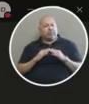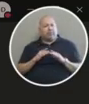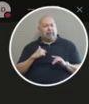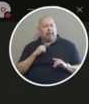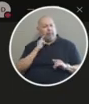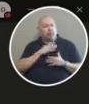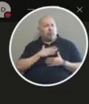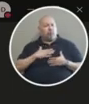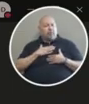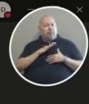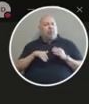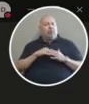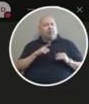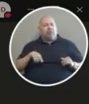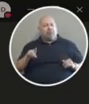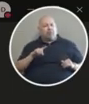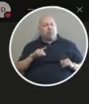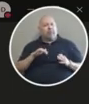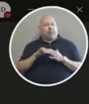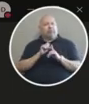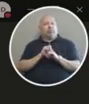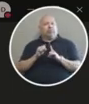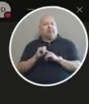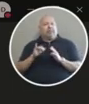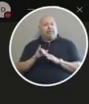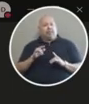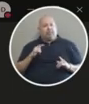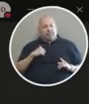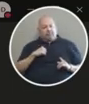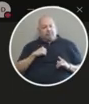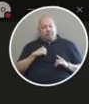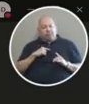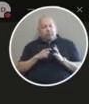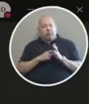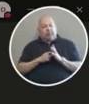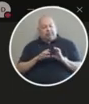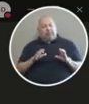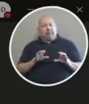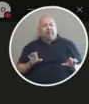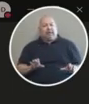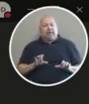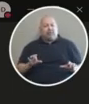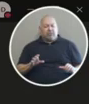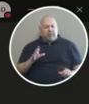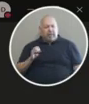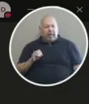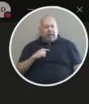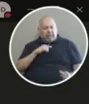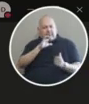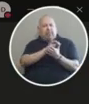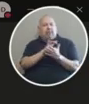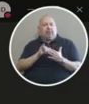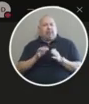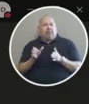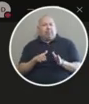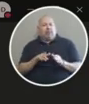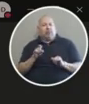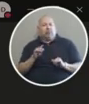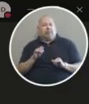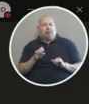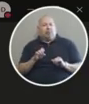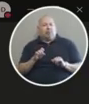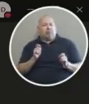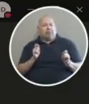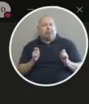all of you and the situation that requires significant action. I believe a strategic plan should be able